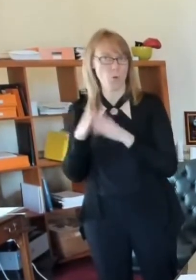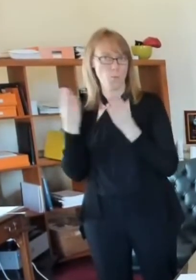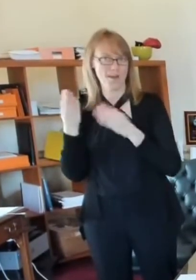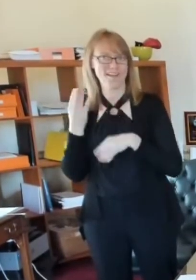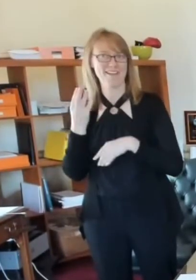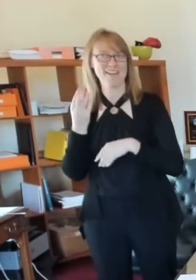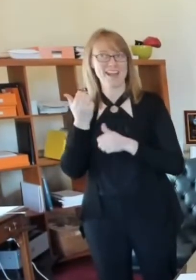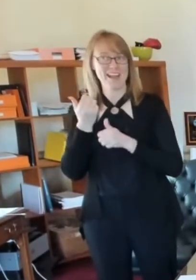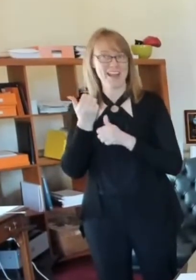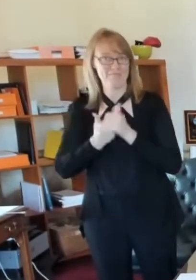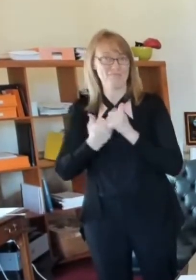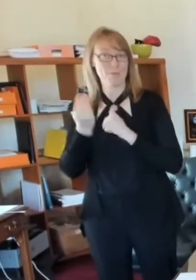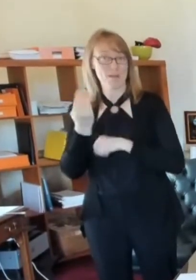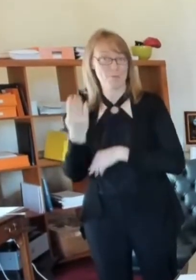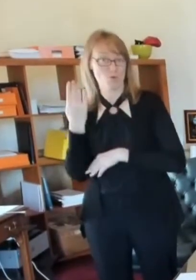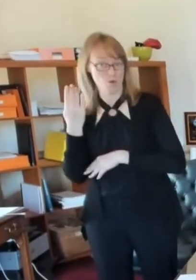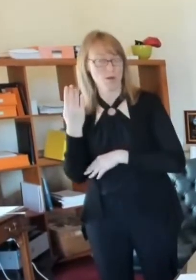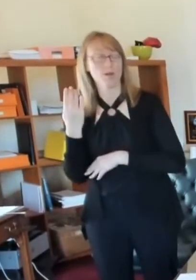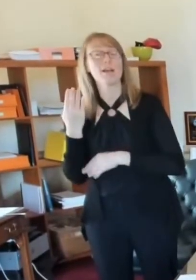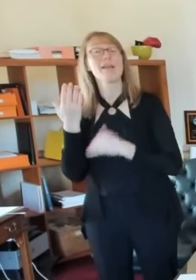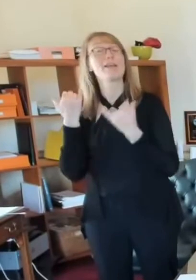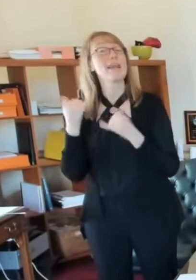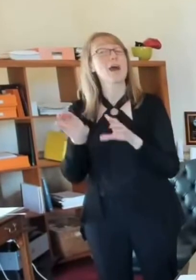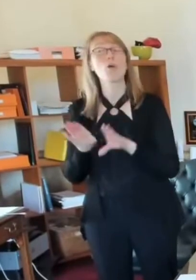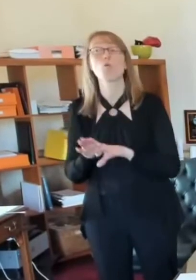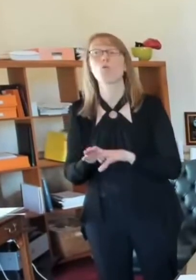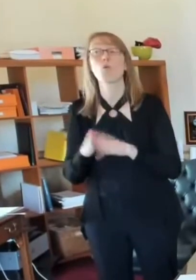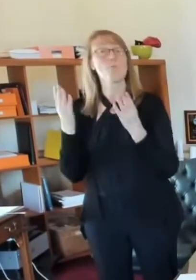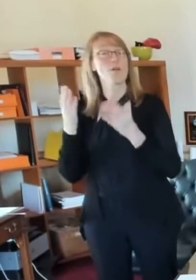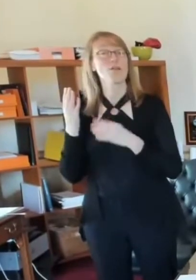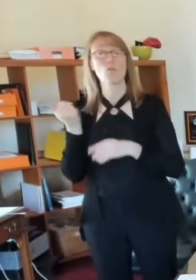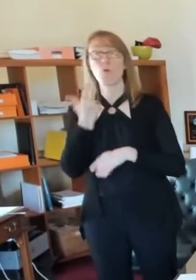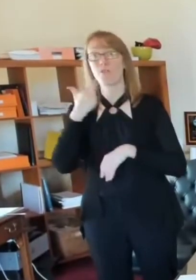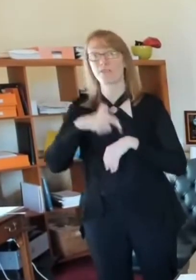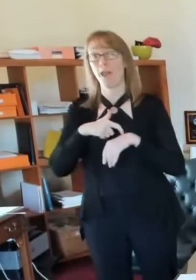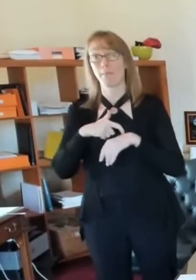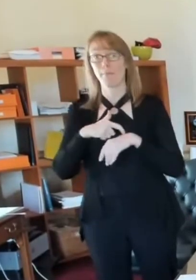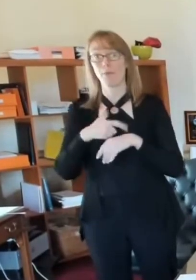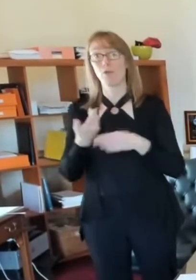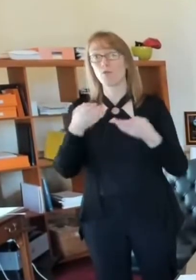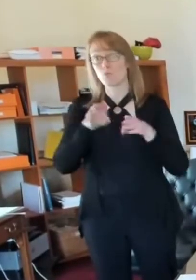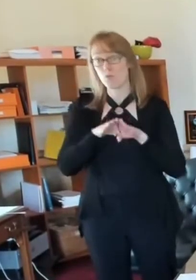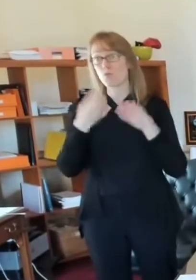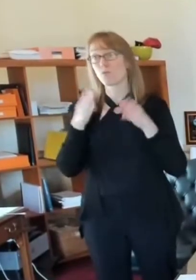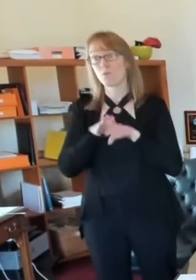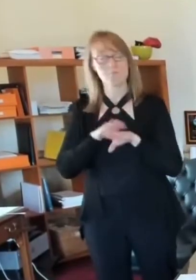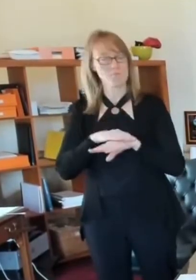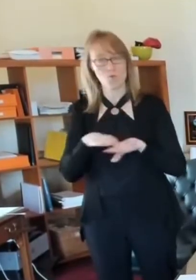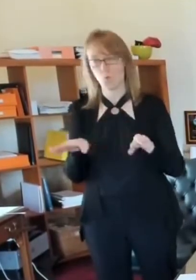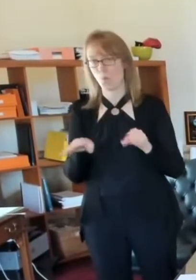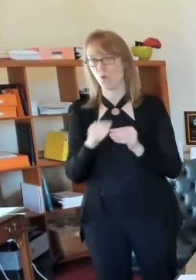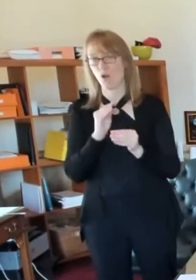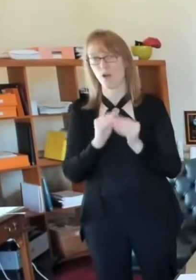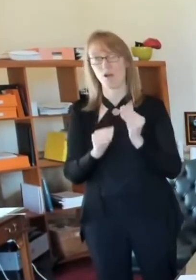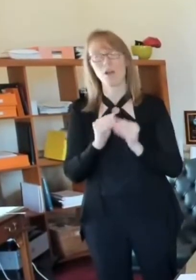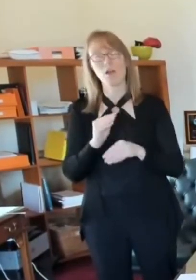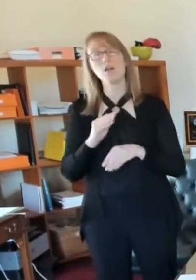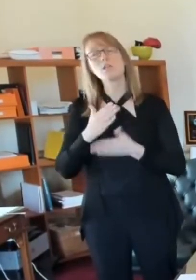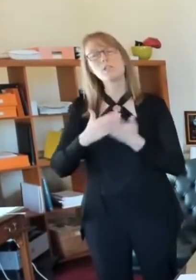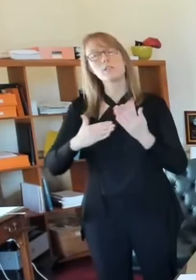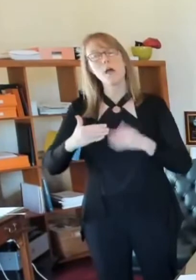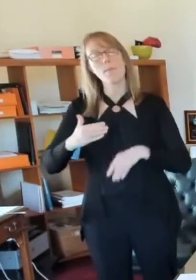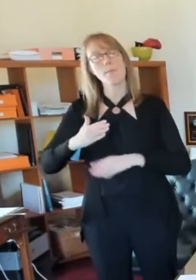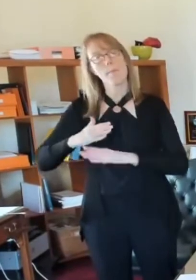open all the time, so it will no longer be closing. Some of the other barricades are still in